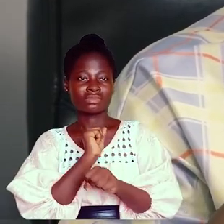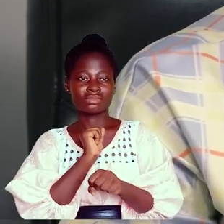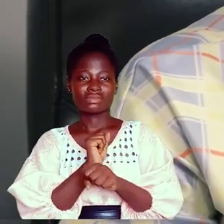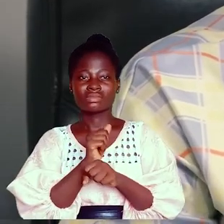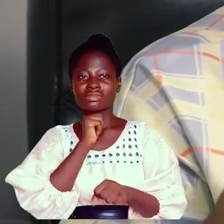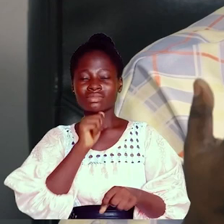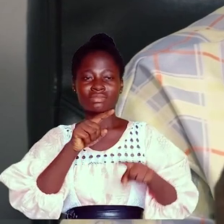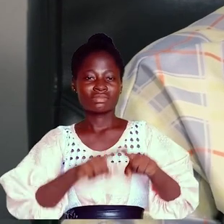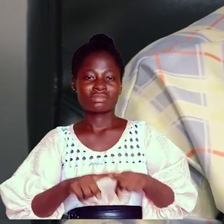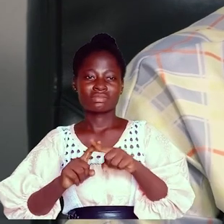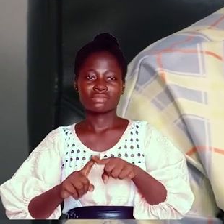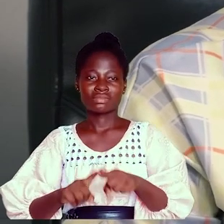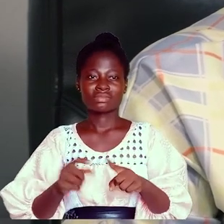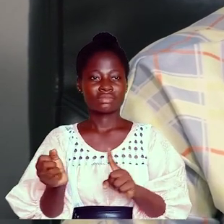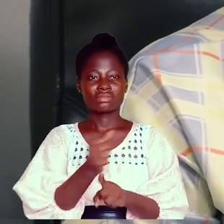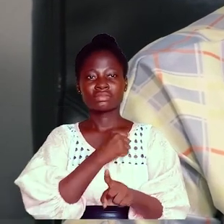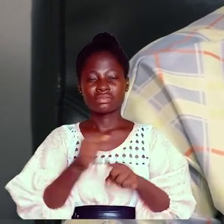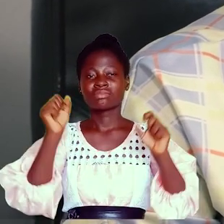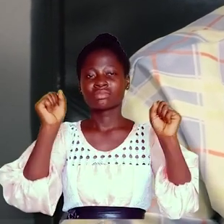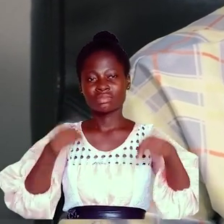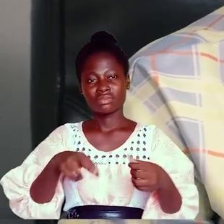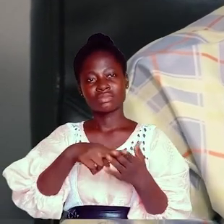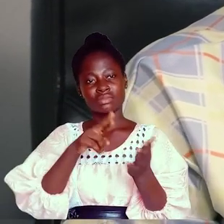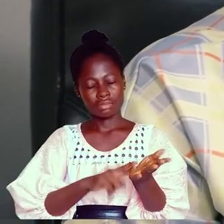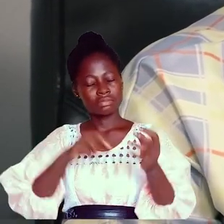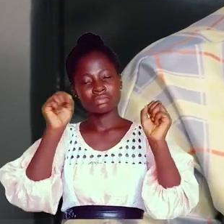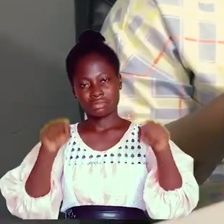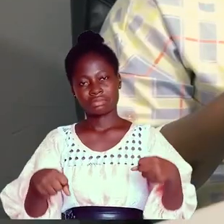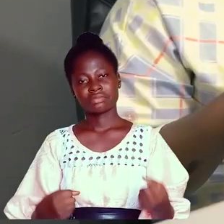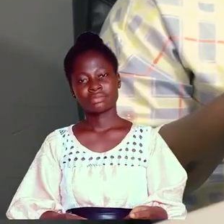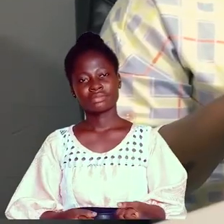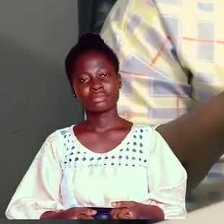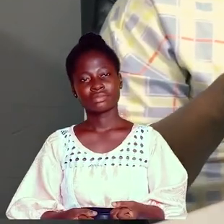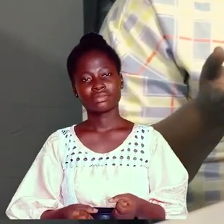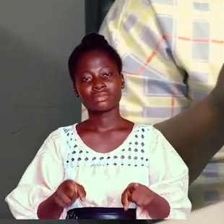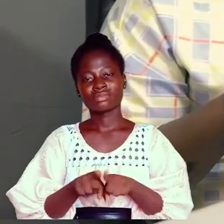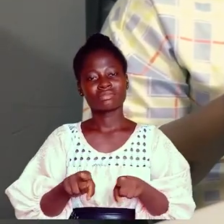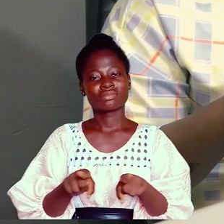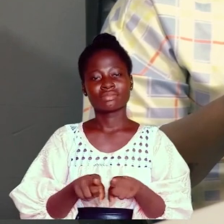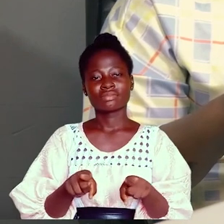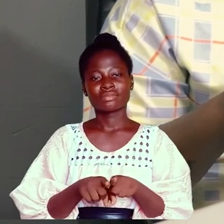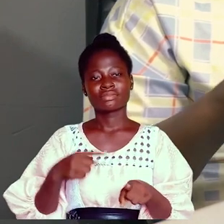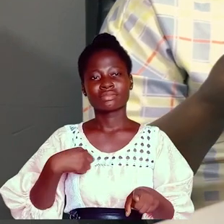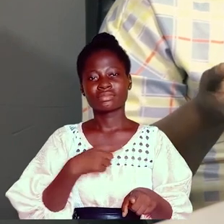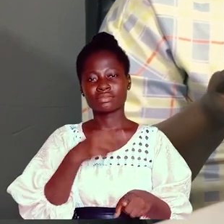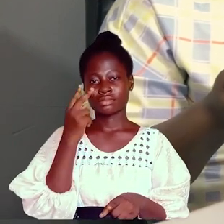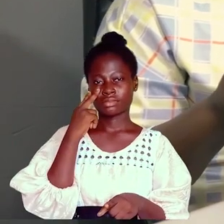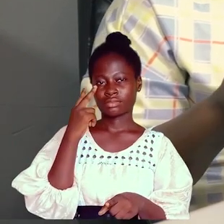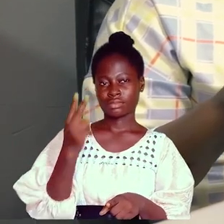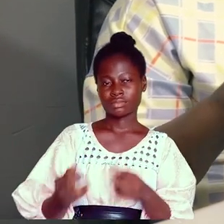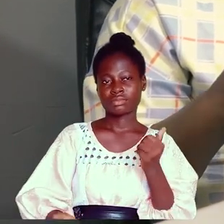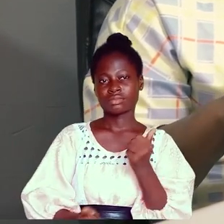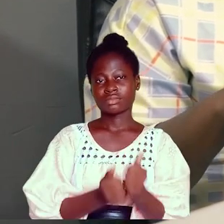depend on me and I abuse you, you'll be able to report me. And then one other thing we see